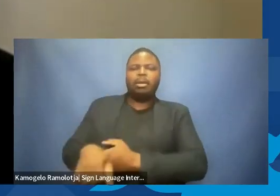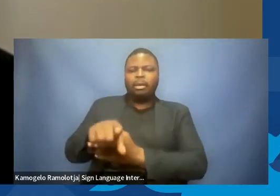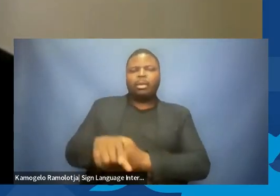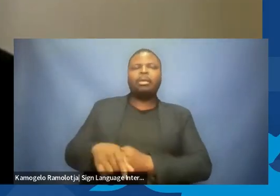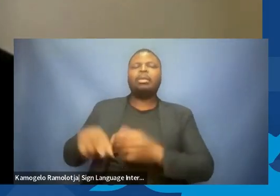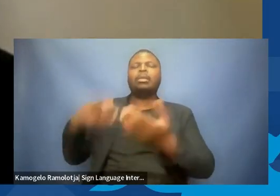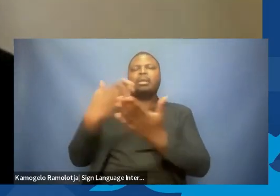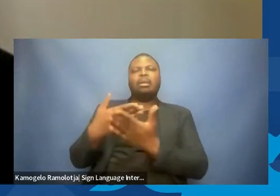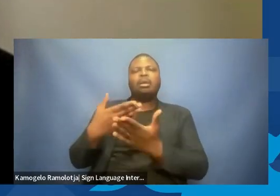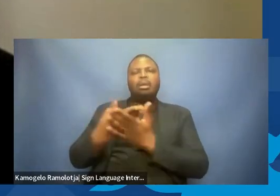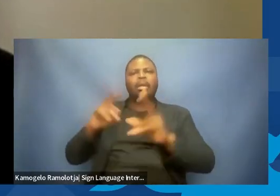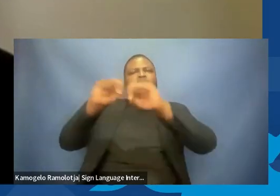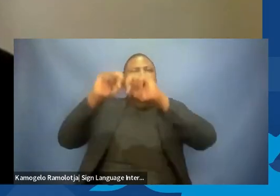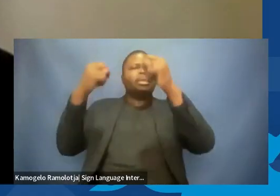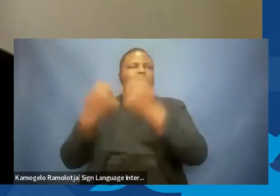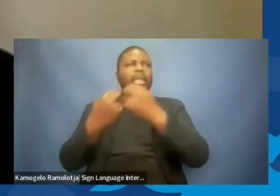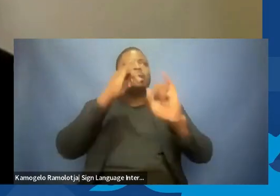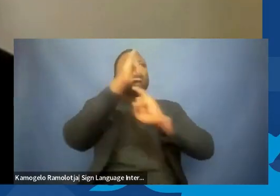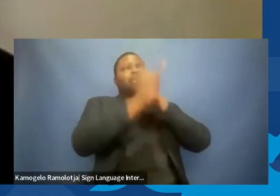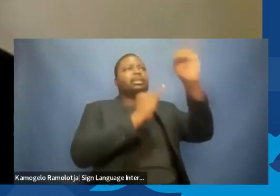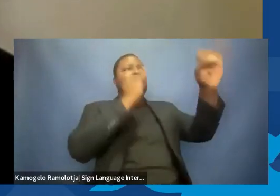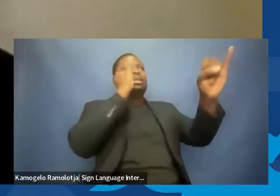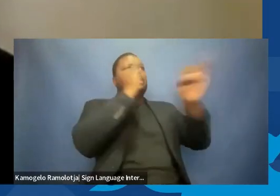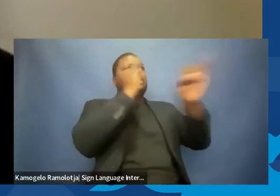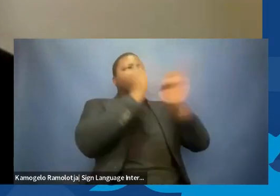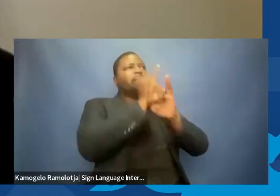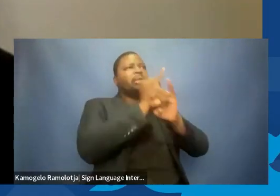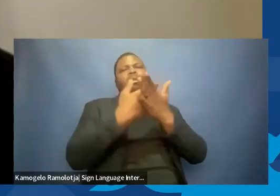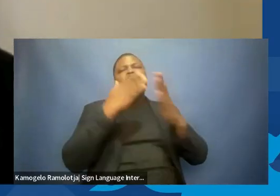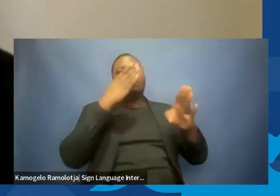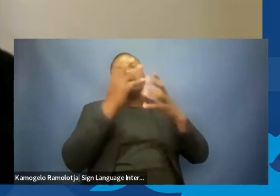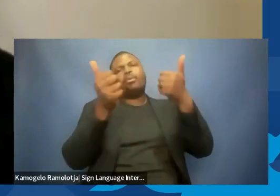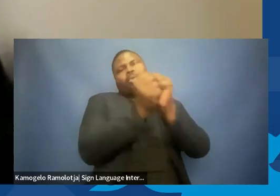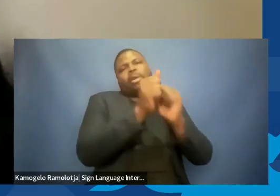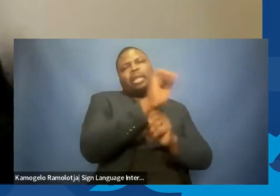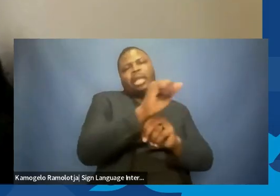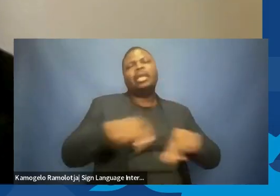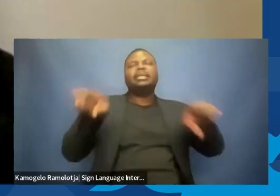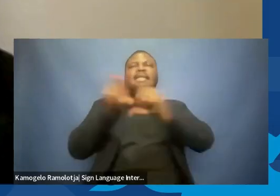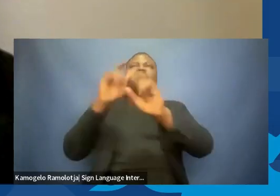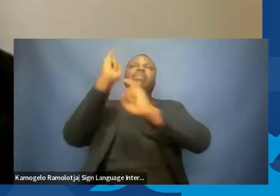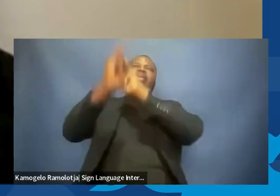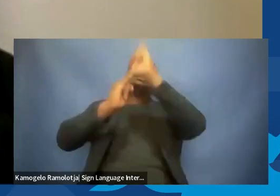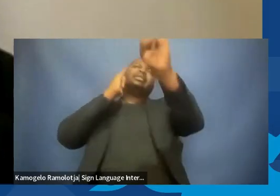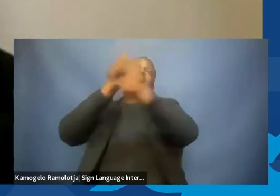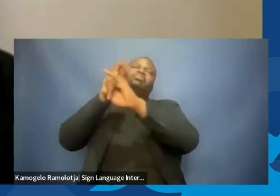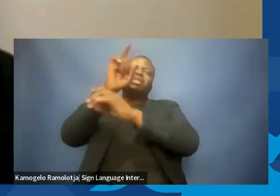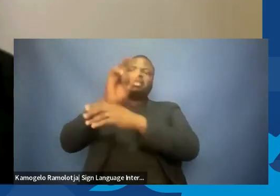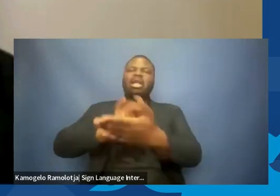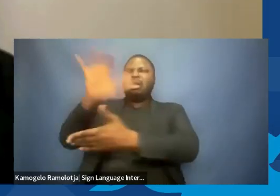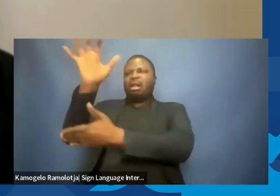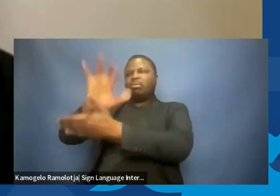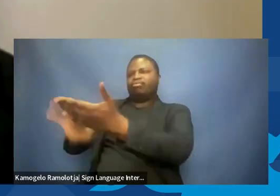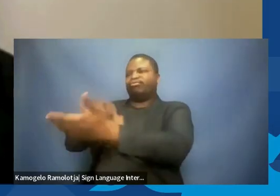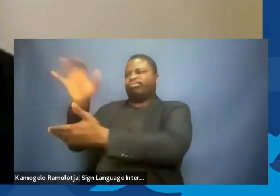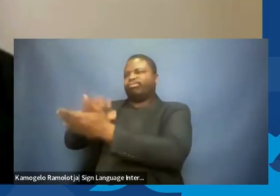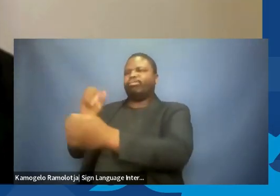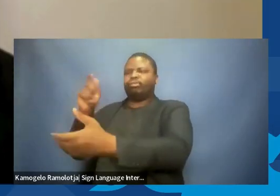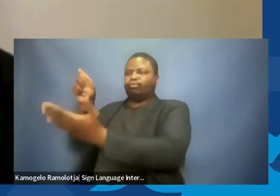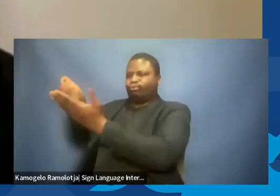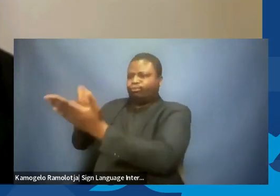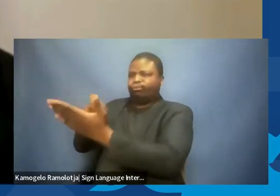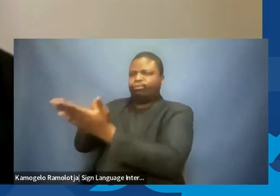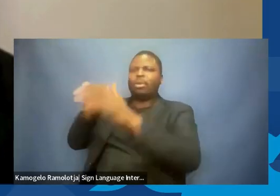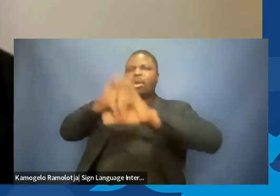international platforms and published in both local and international journals. Passionate about advancing harm reduction and substance